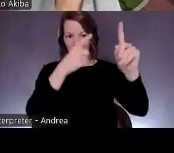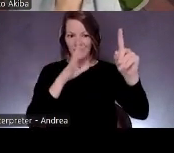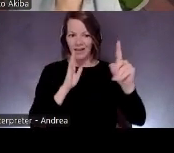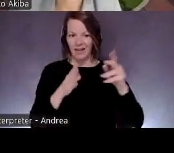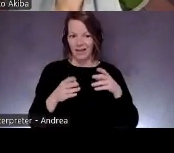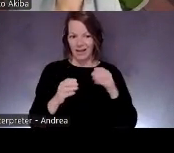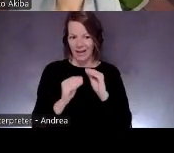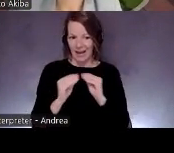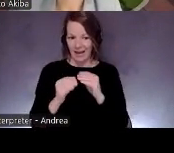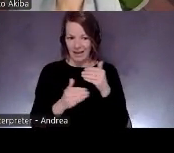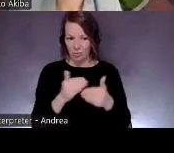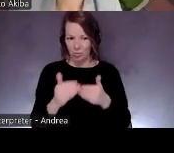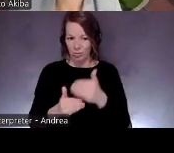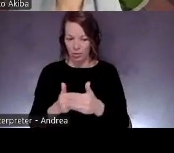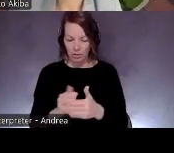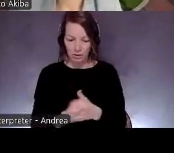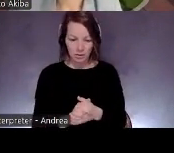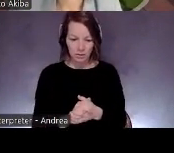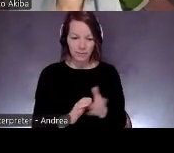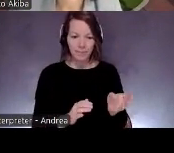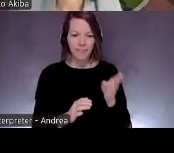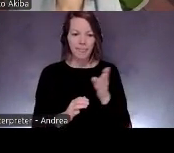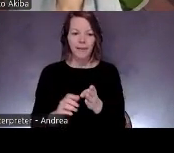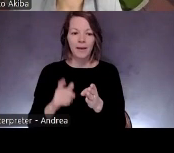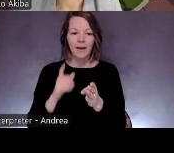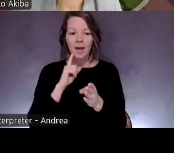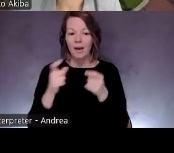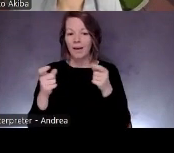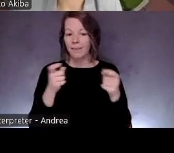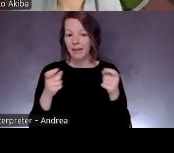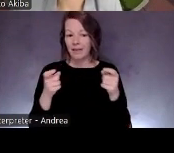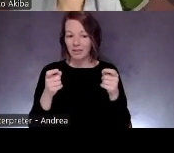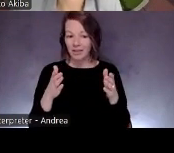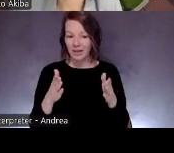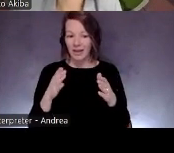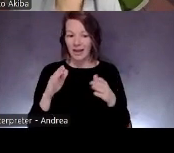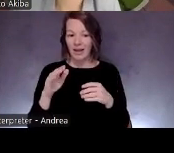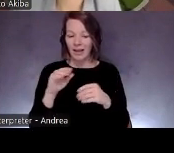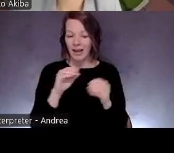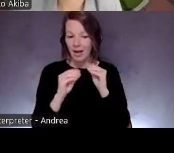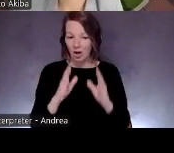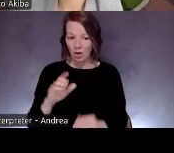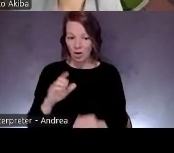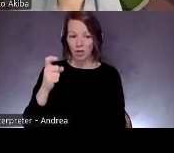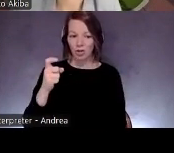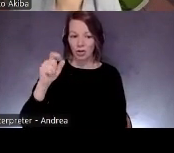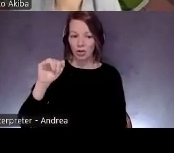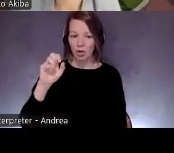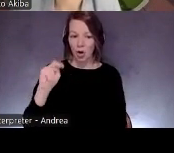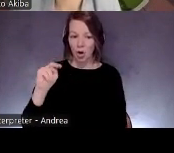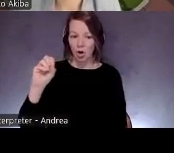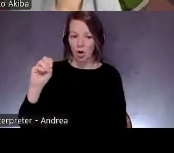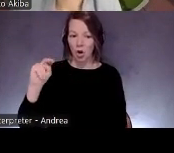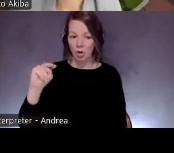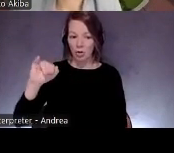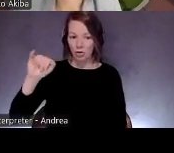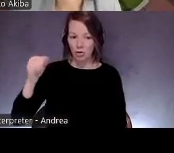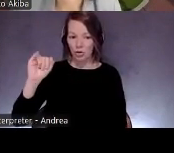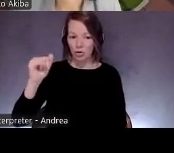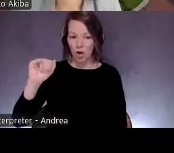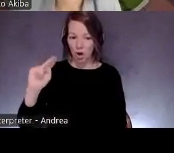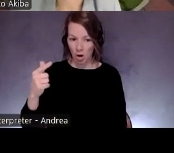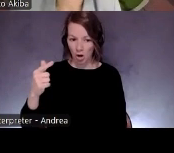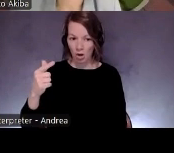process. And our managing editor, Mr. Xiaonan Jian, who is a